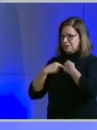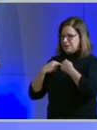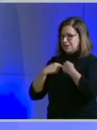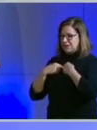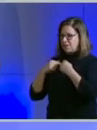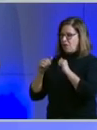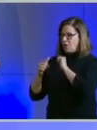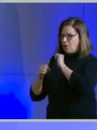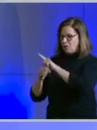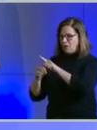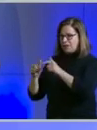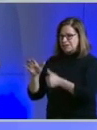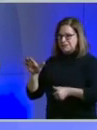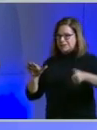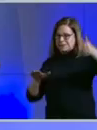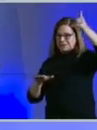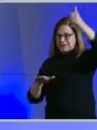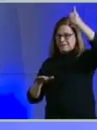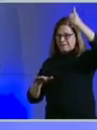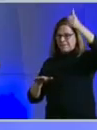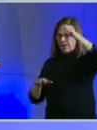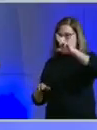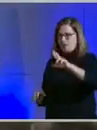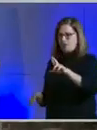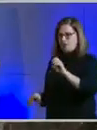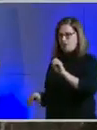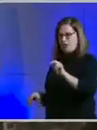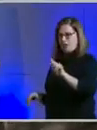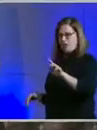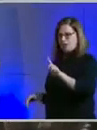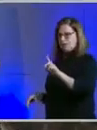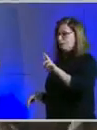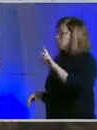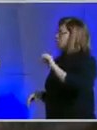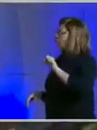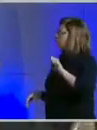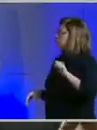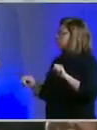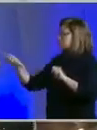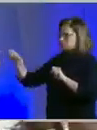agencies, Ronald Ross. Give Ron a big round of applause.